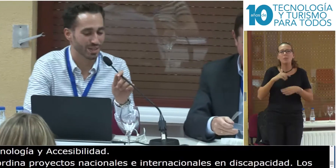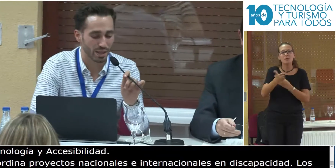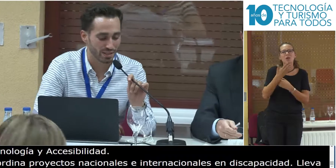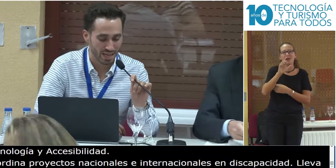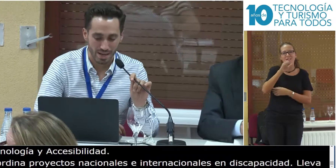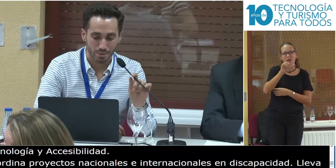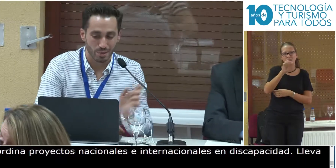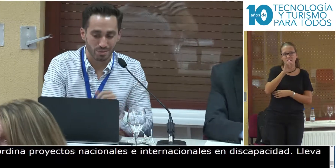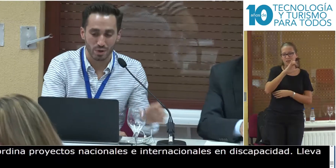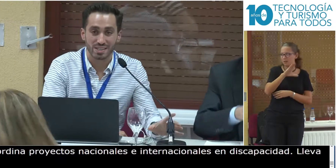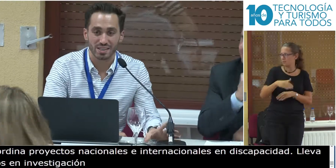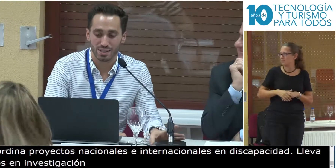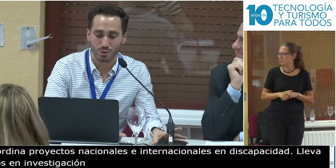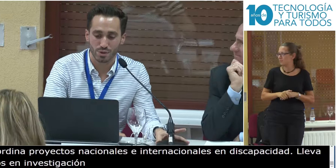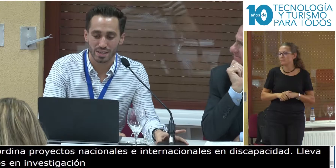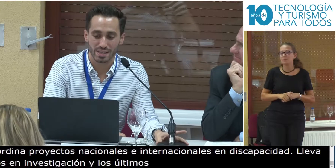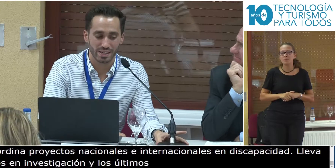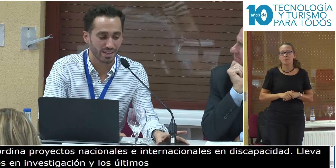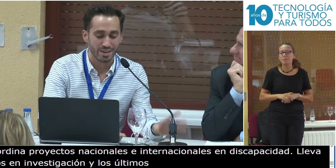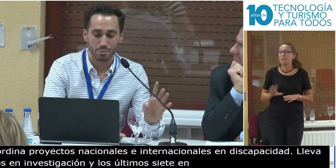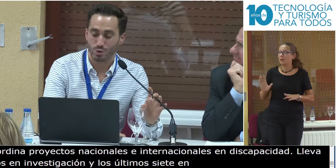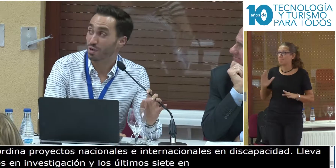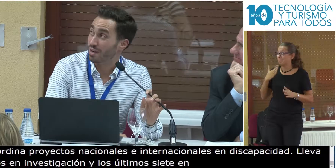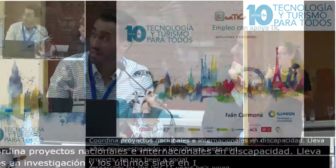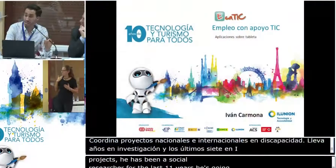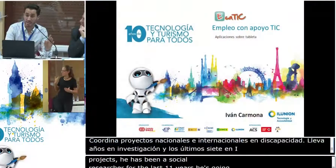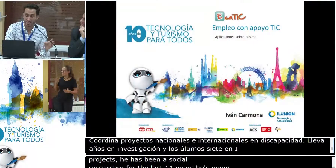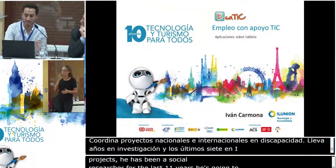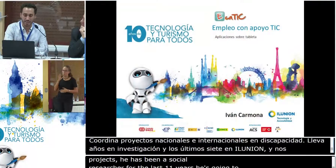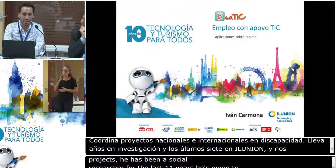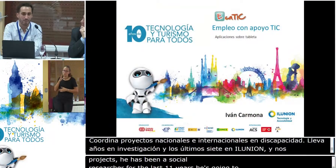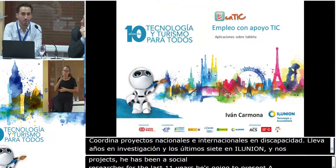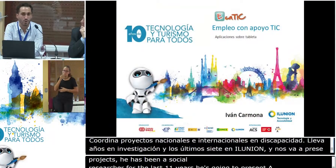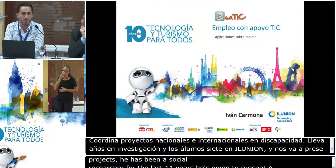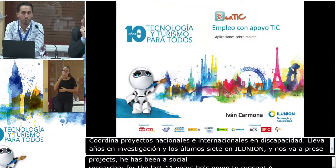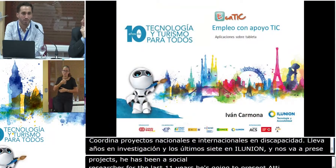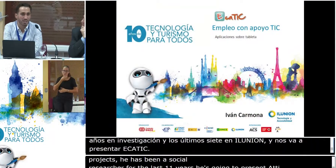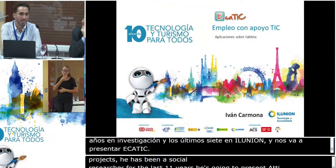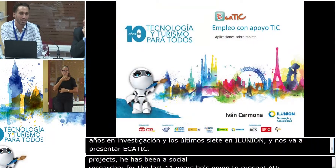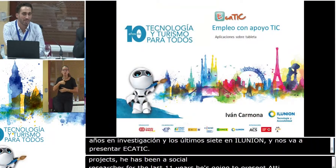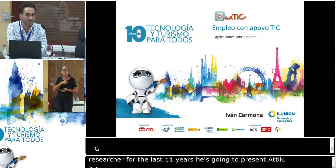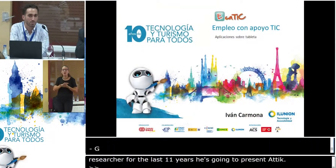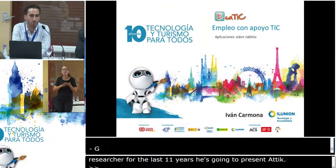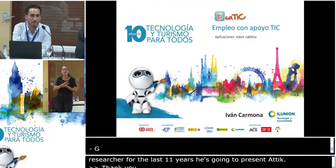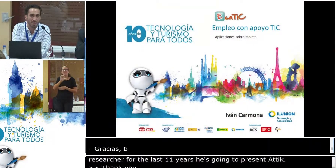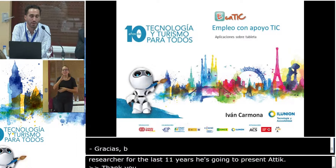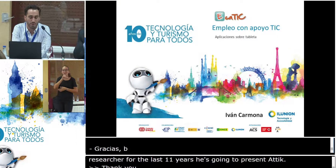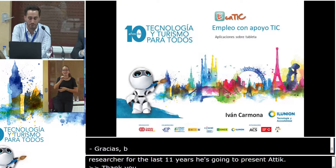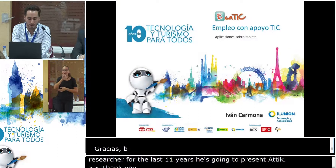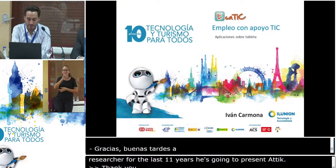ECATIC. Thank you very much indeed. Thank you, ladies and gentlemen. I'm going to talk to you about